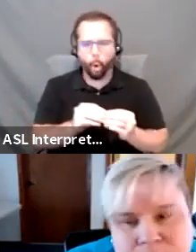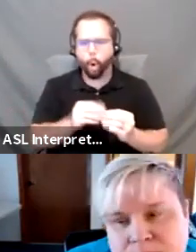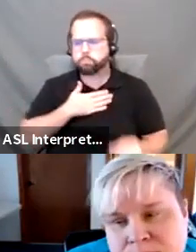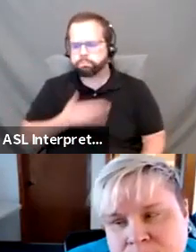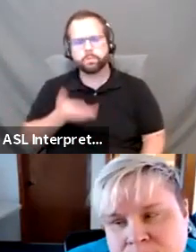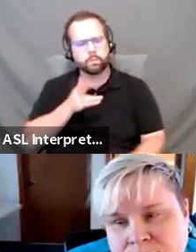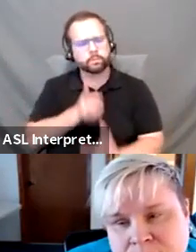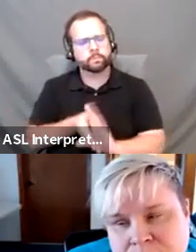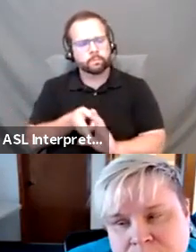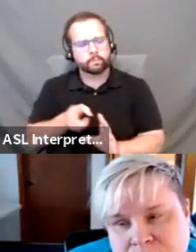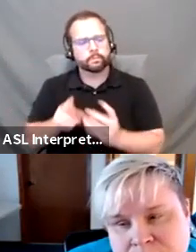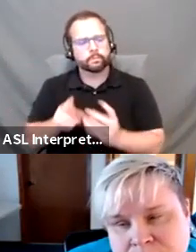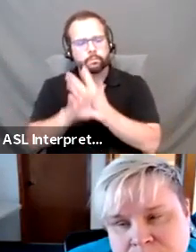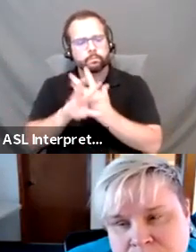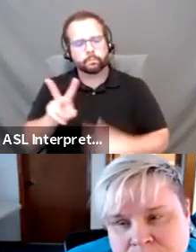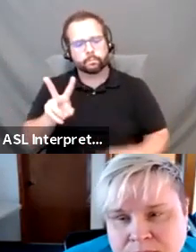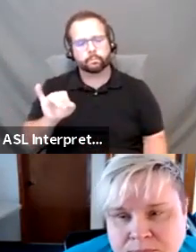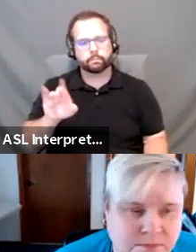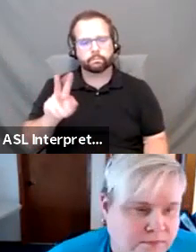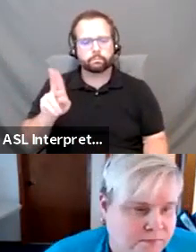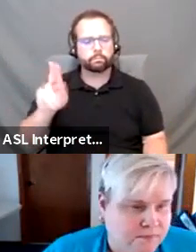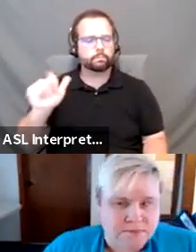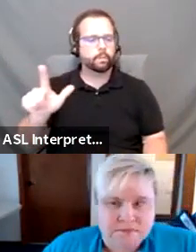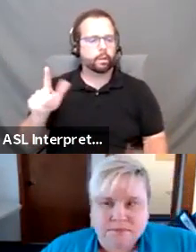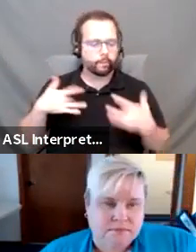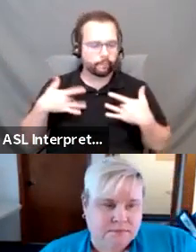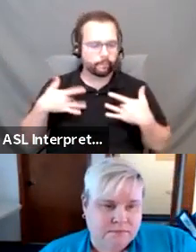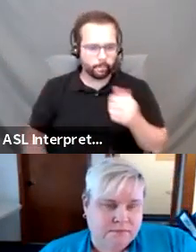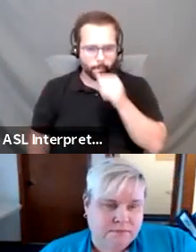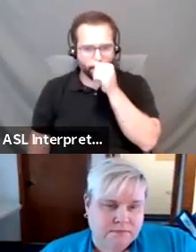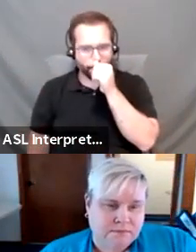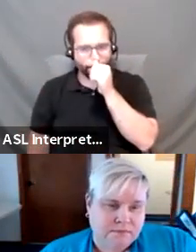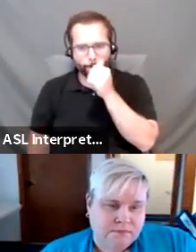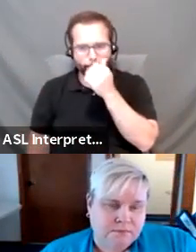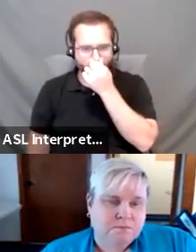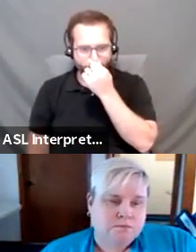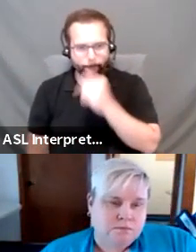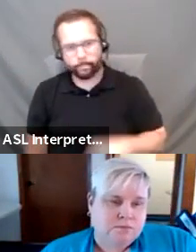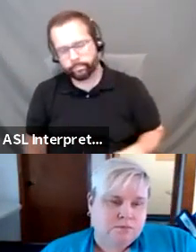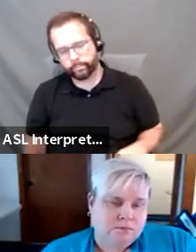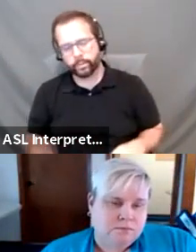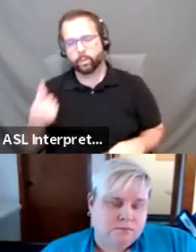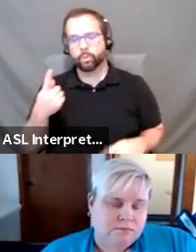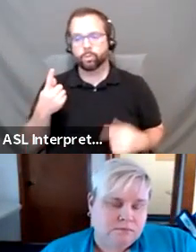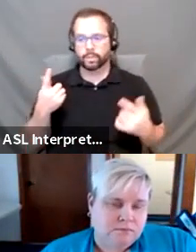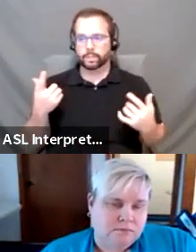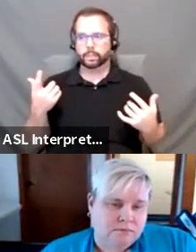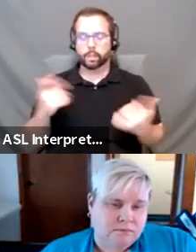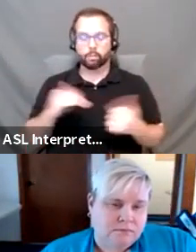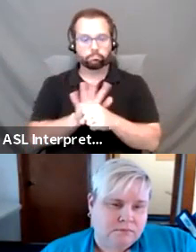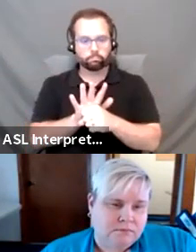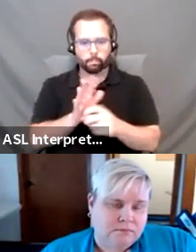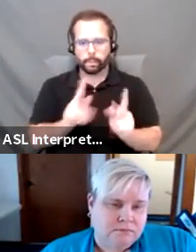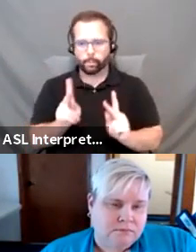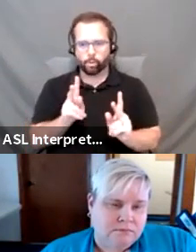like, I don't think anybody's gone out and found a new church virtually. Maybe they have, and I don't mean